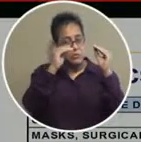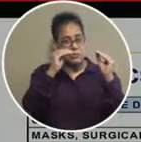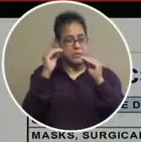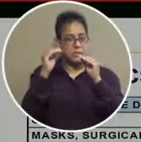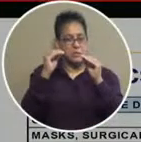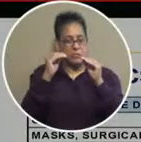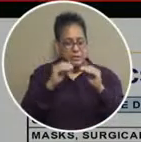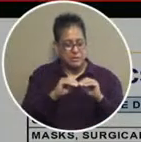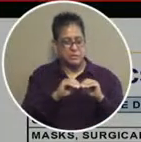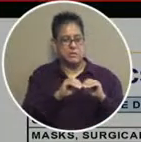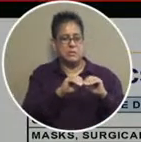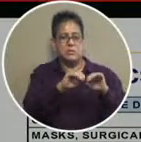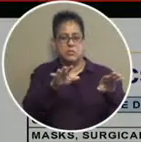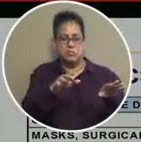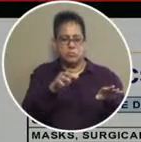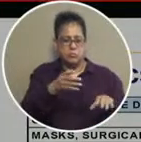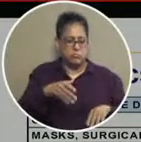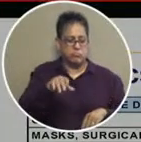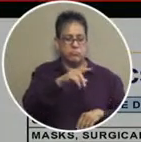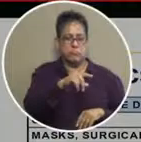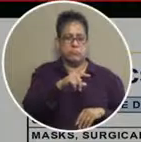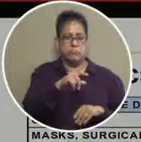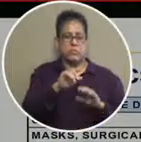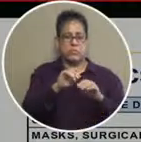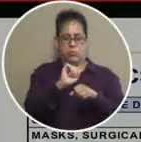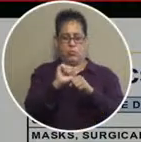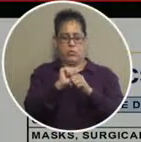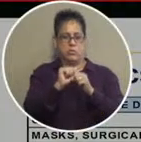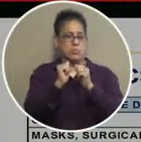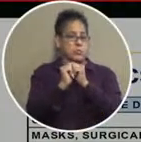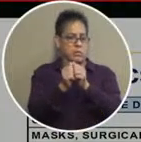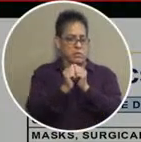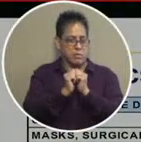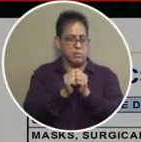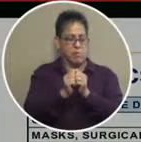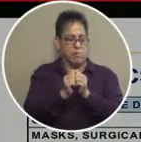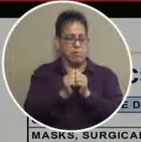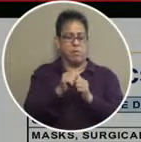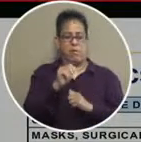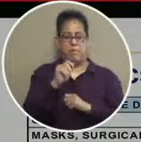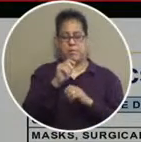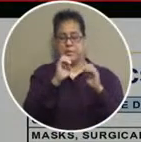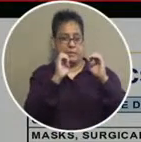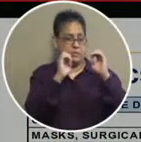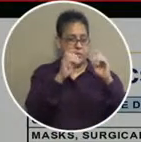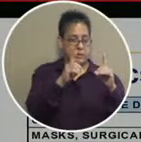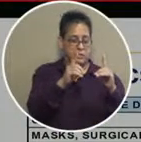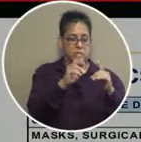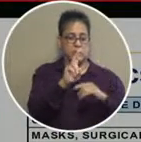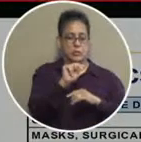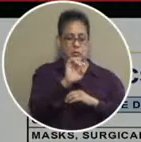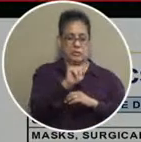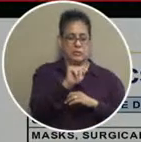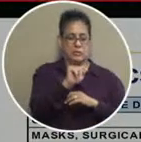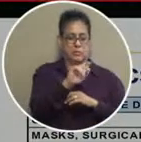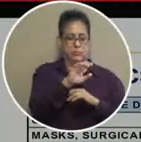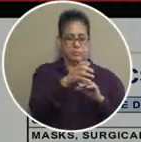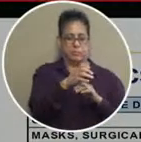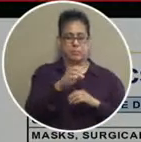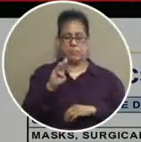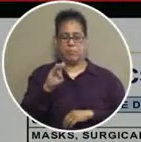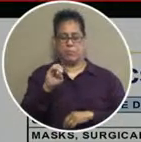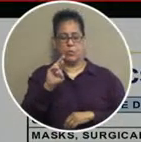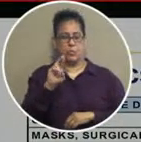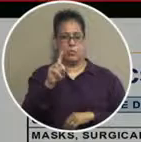the distribution of these working hand in hand. One of the things that the education unit did along with Border